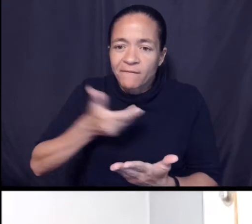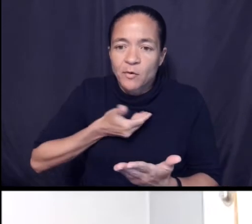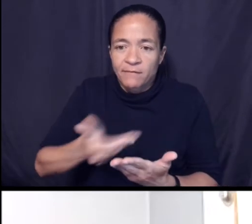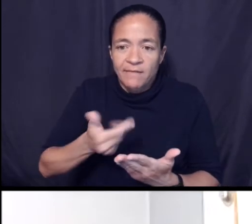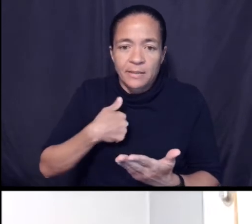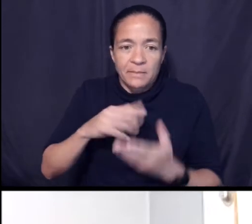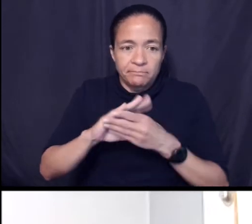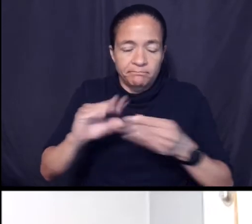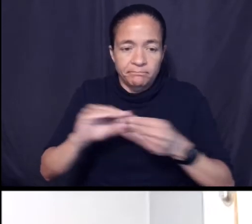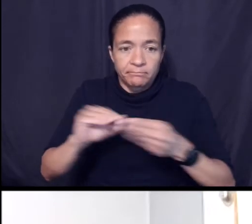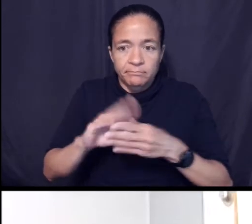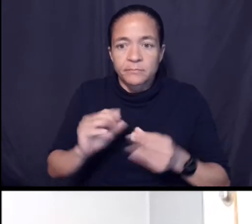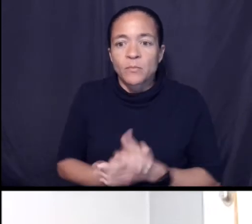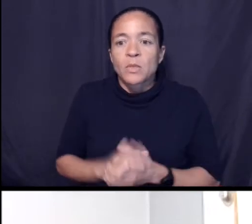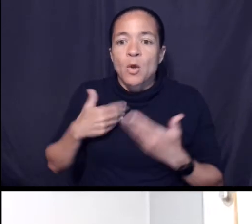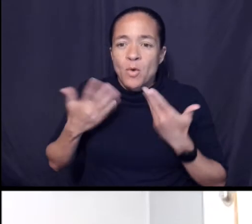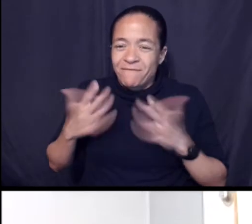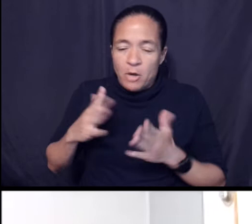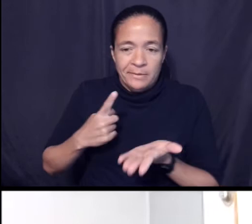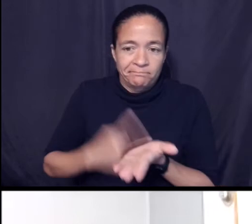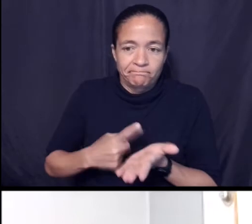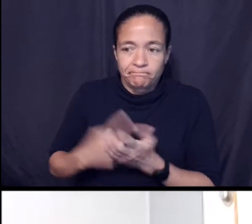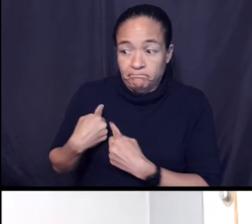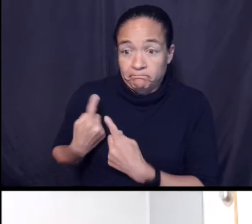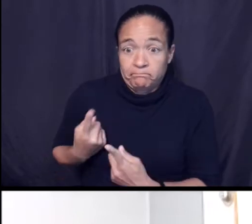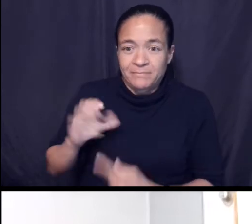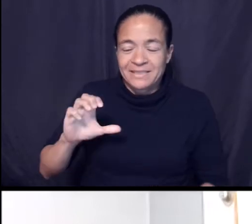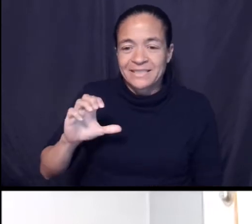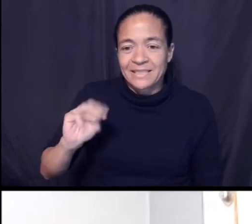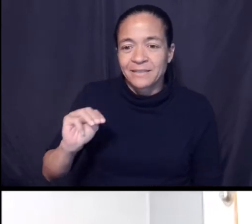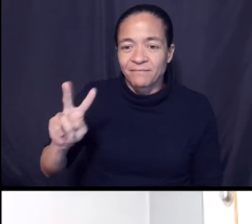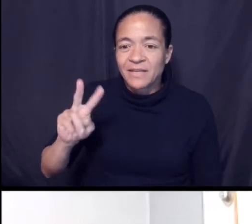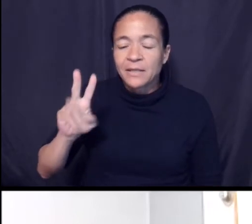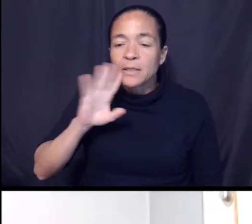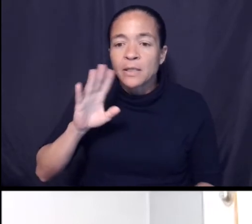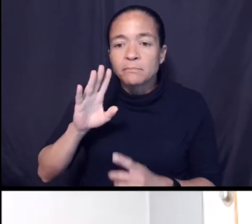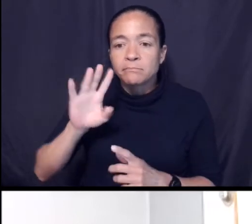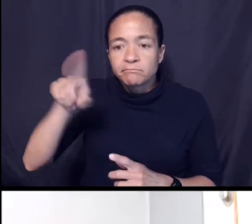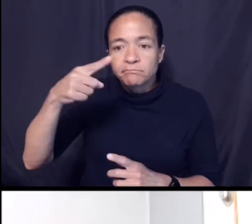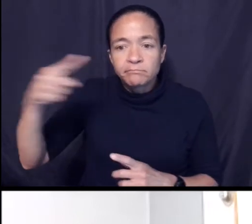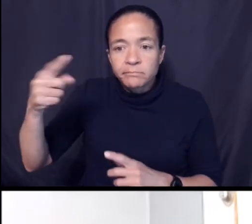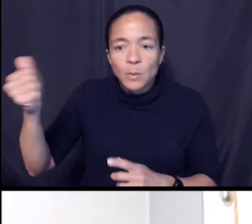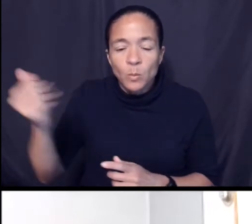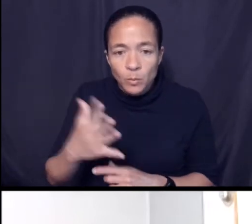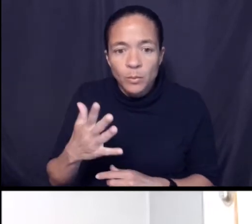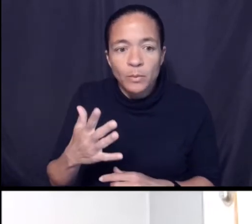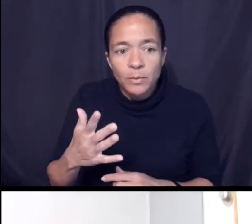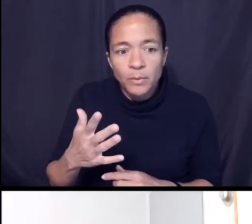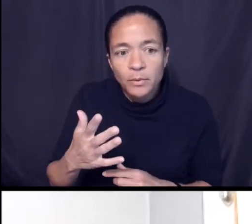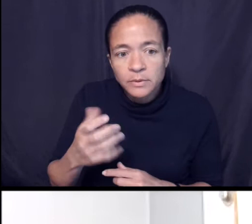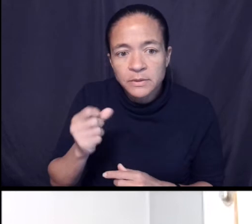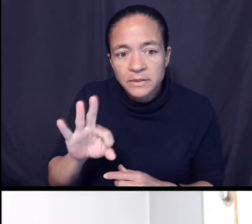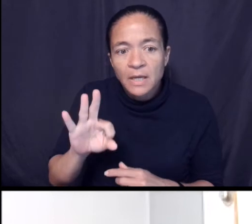So as a lot of people have already talked about, cytomegalovirus is the most common cause of congenital viral infection in the Western